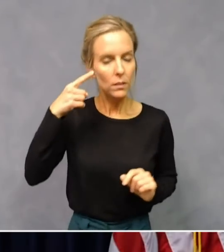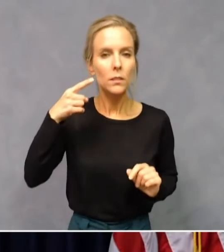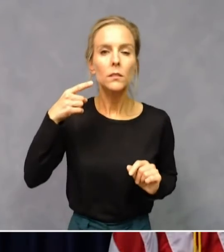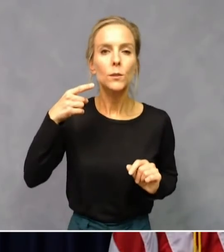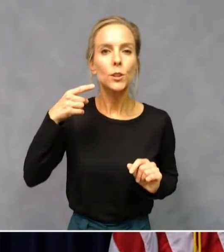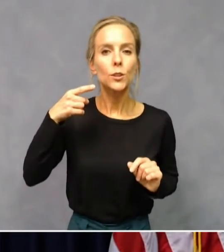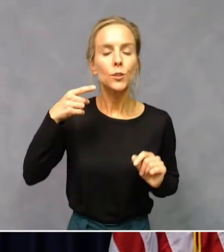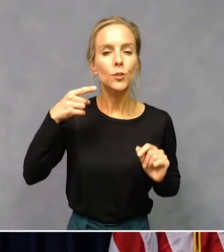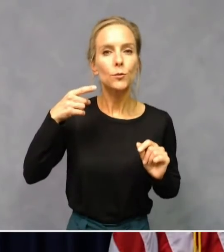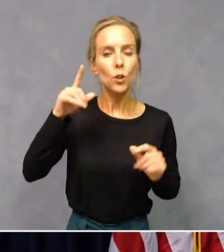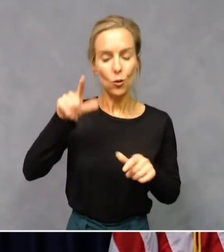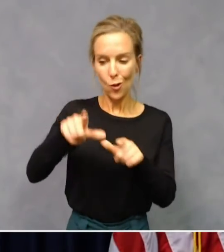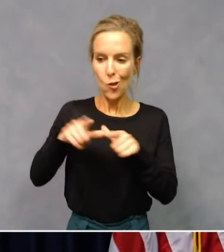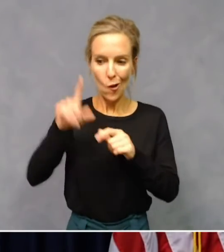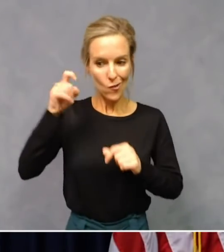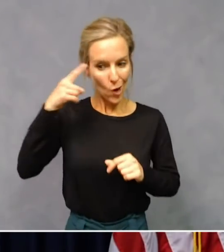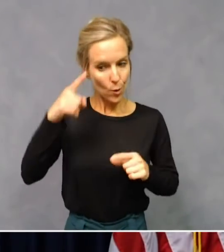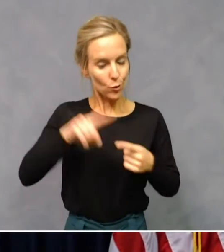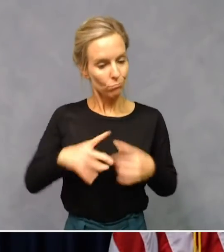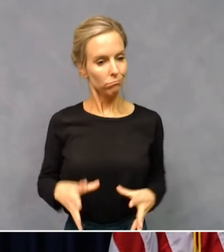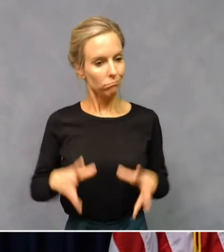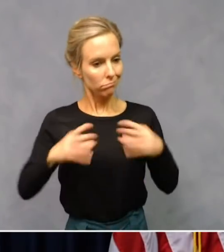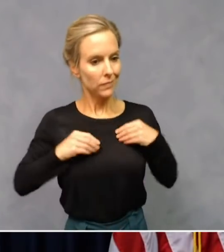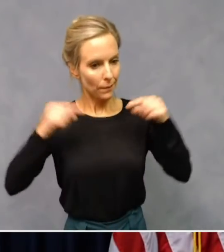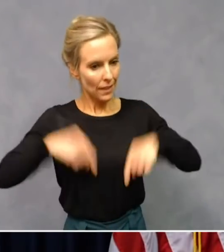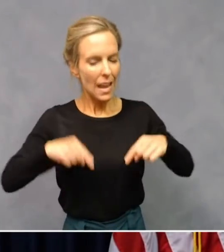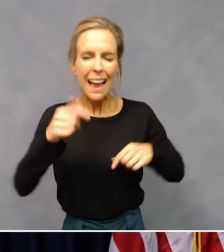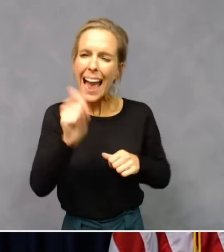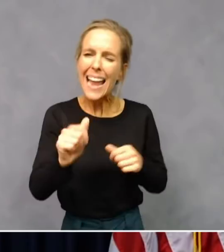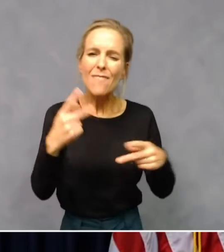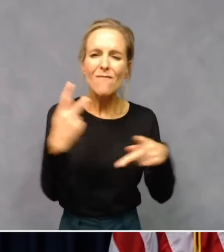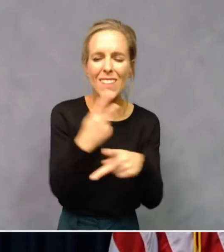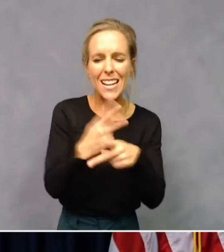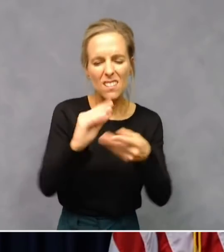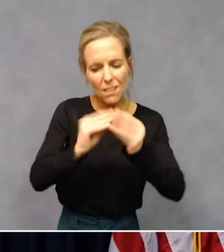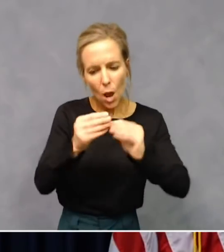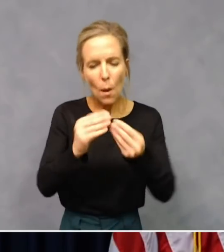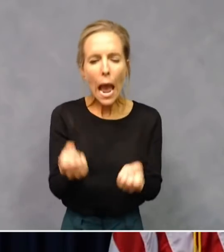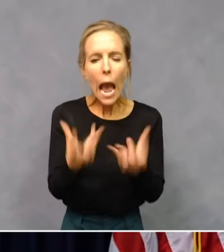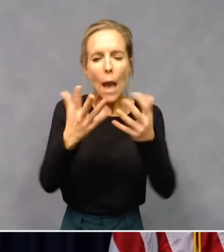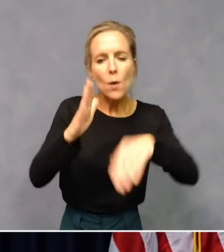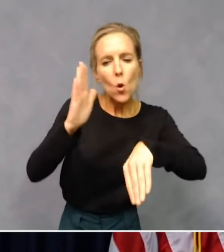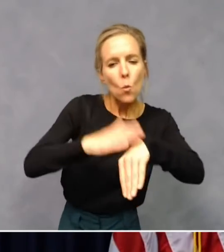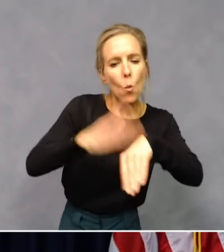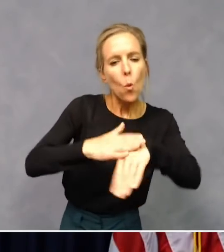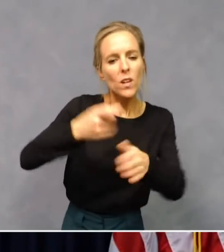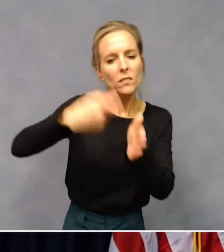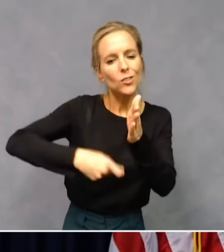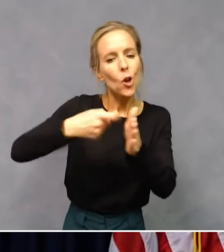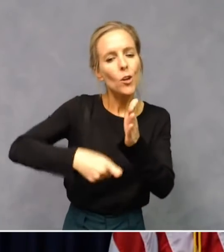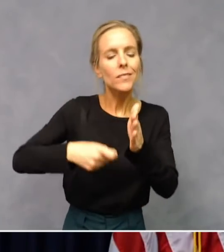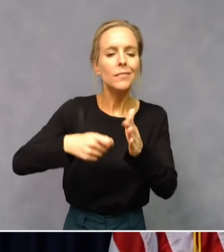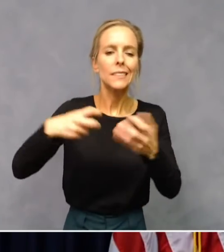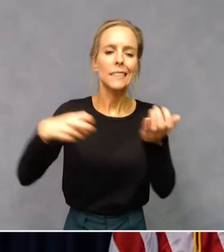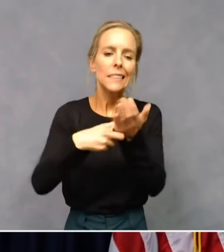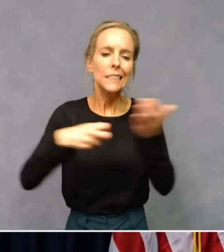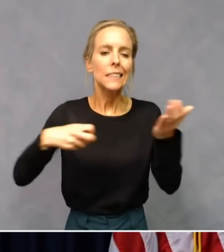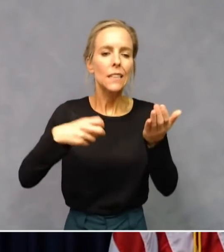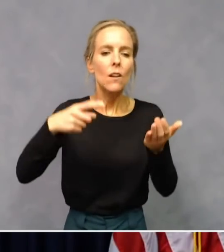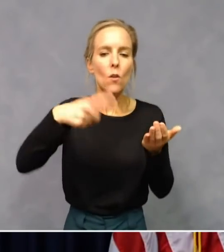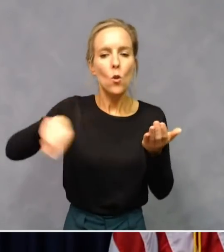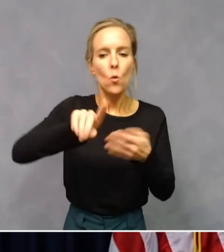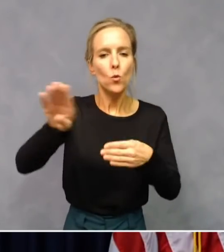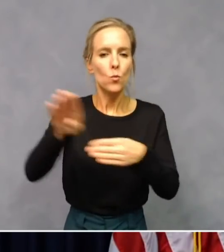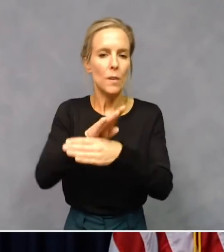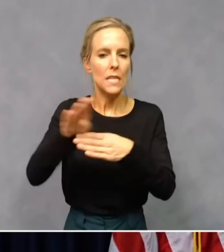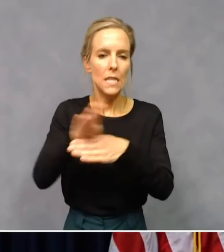Have you ever gotten any figures on how many warnings and citations have been issued to businesses who are